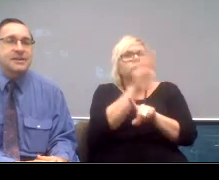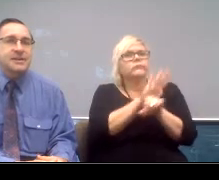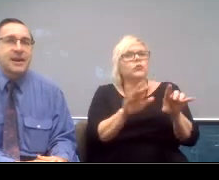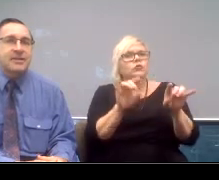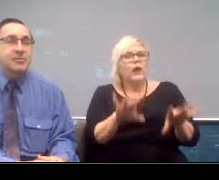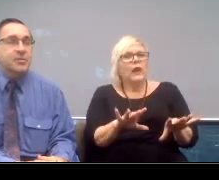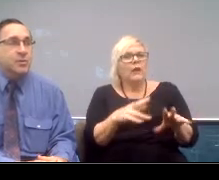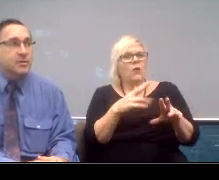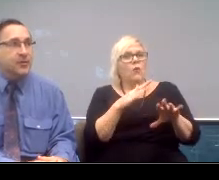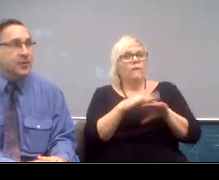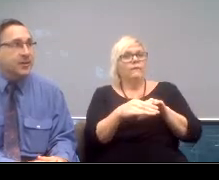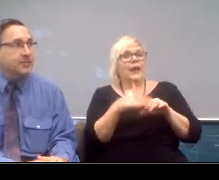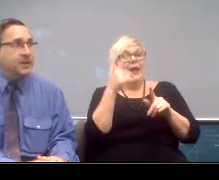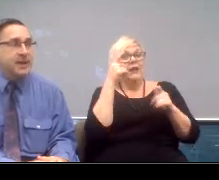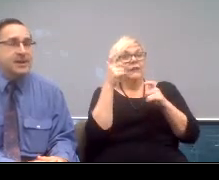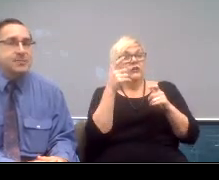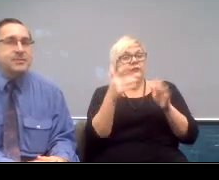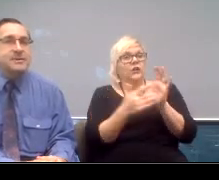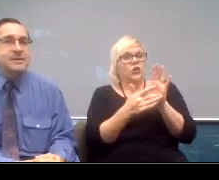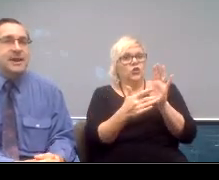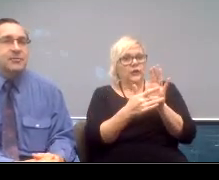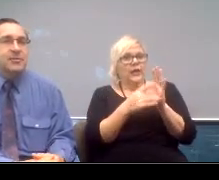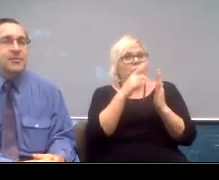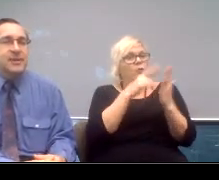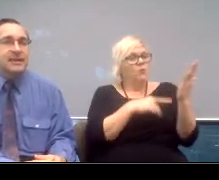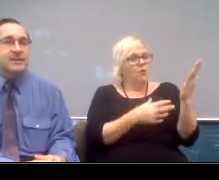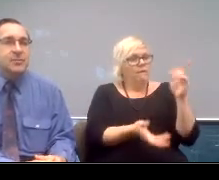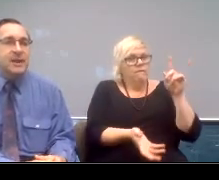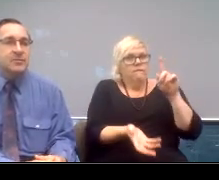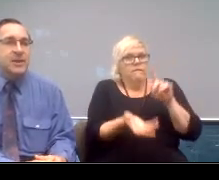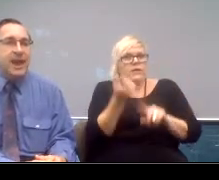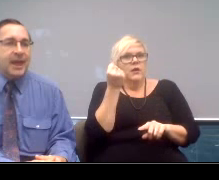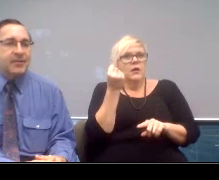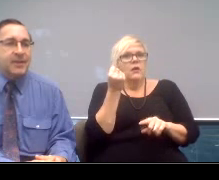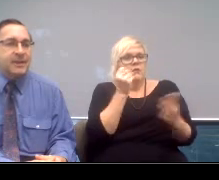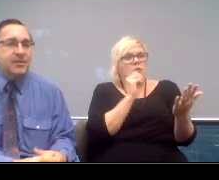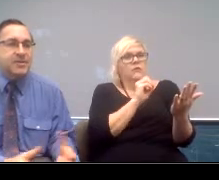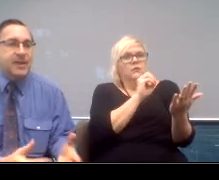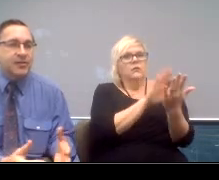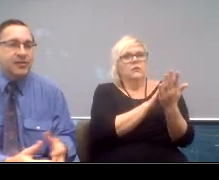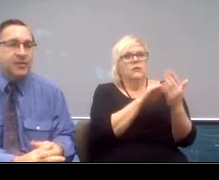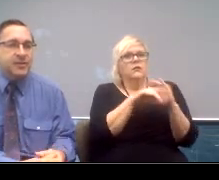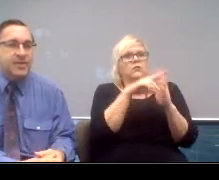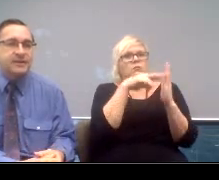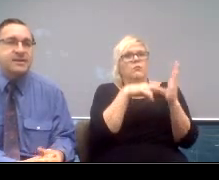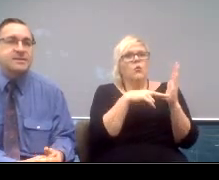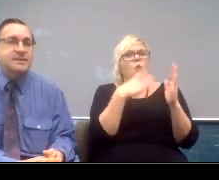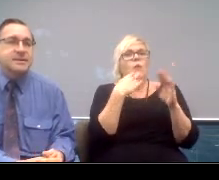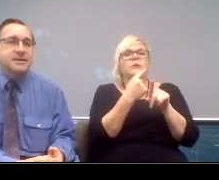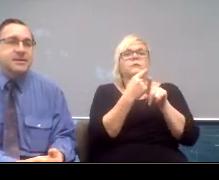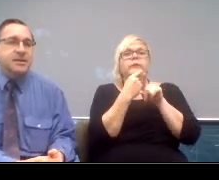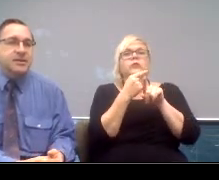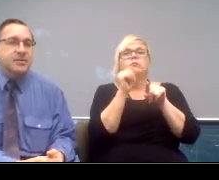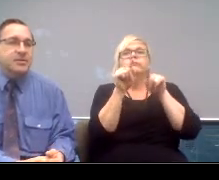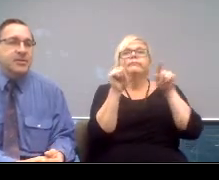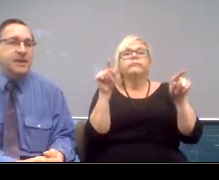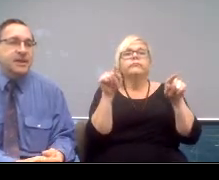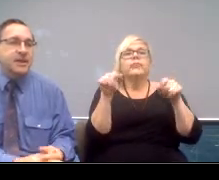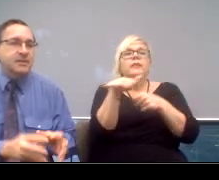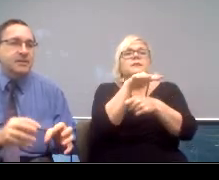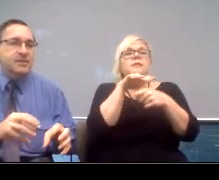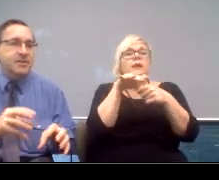technology, and the report certainly picked that up and was reflected when we had the conversations with the sector.